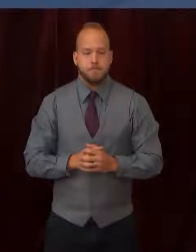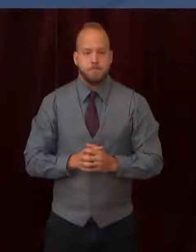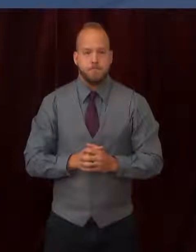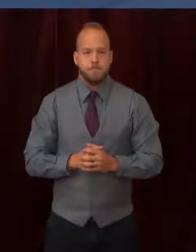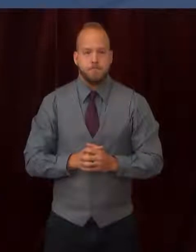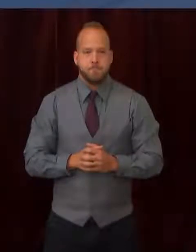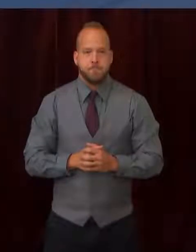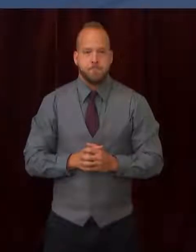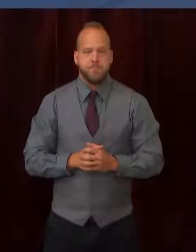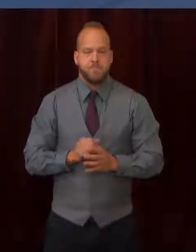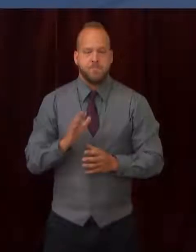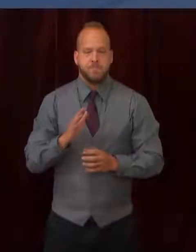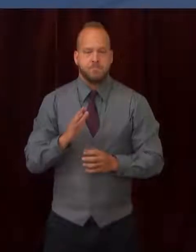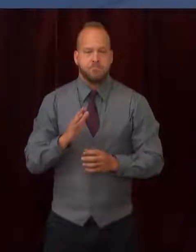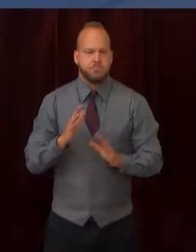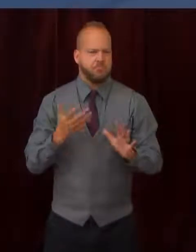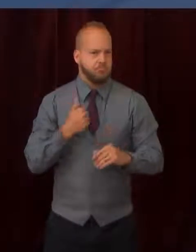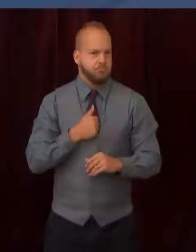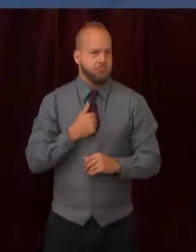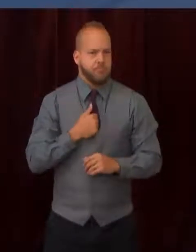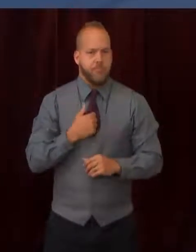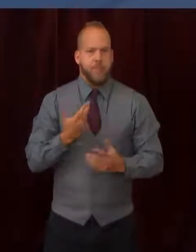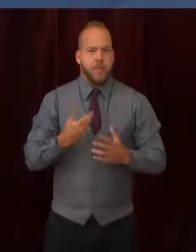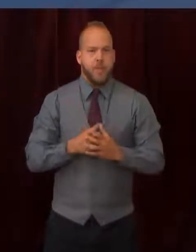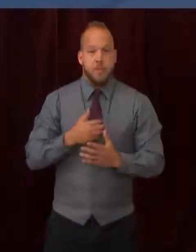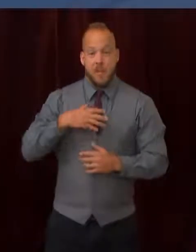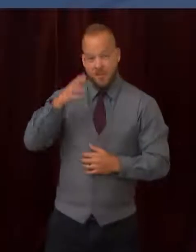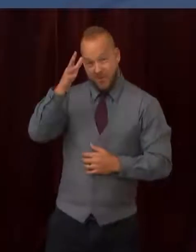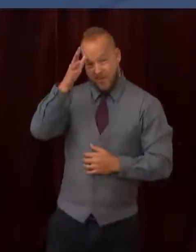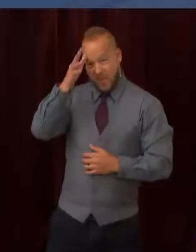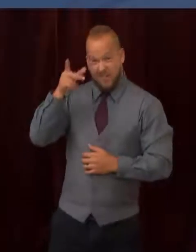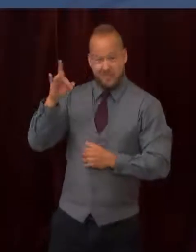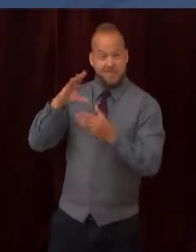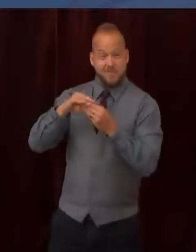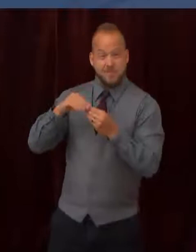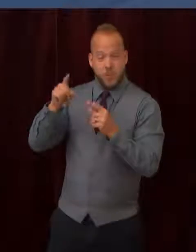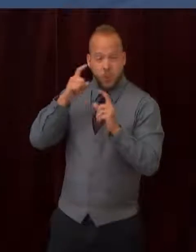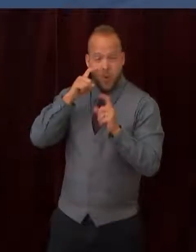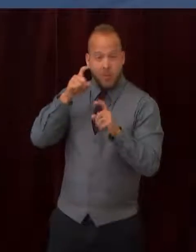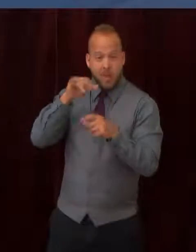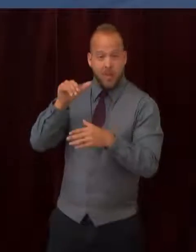I'm sorry, my dad cried that night, so did I. I miss him.